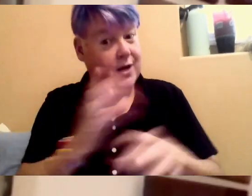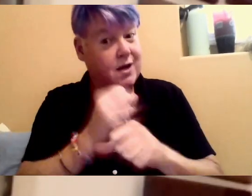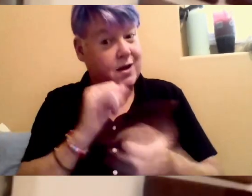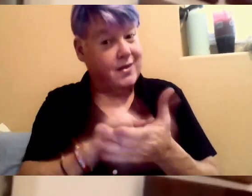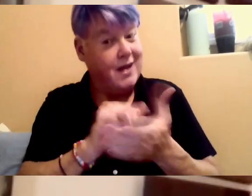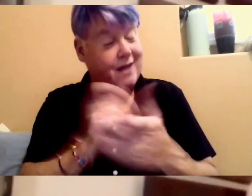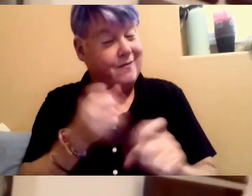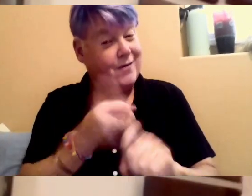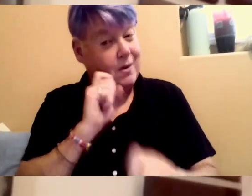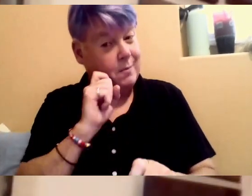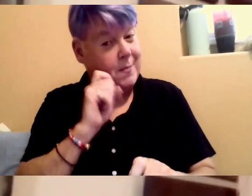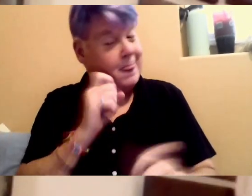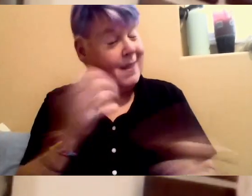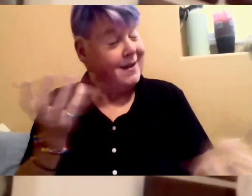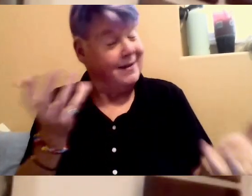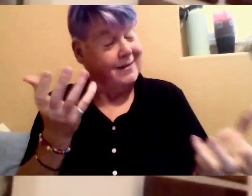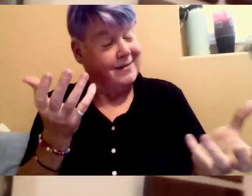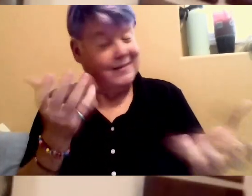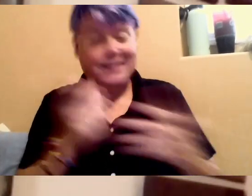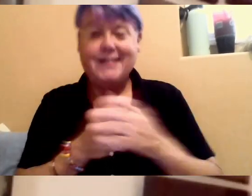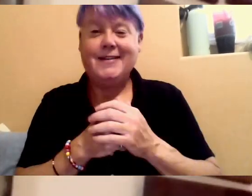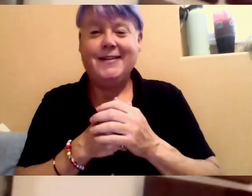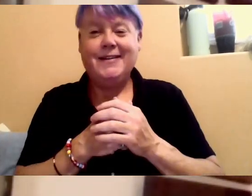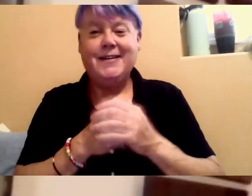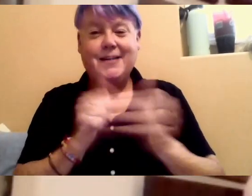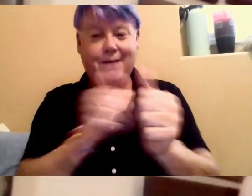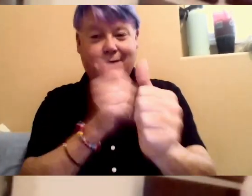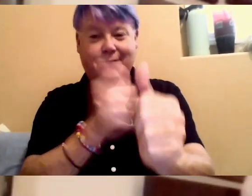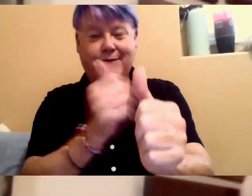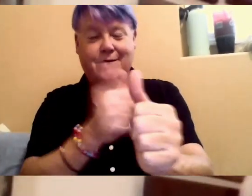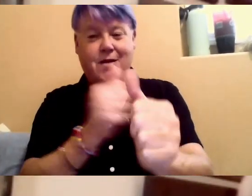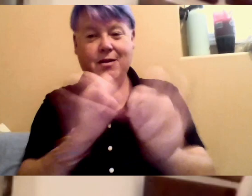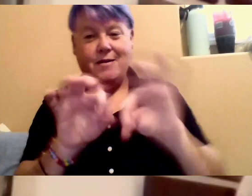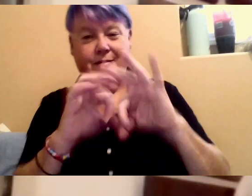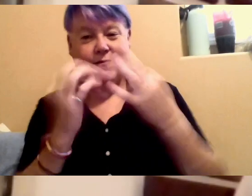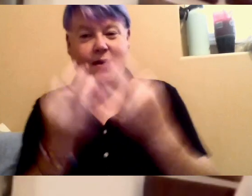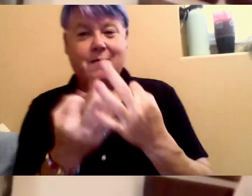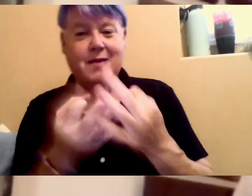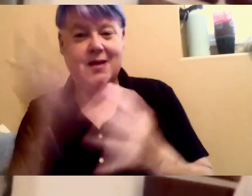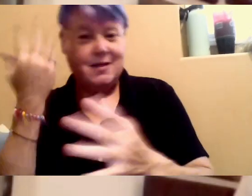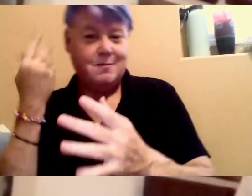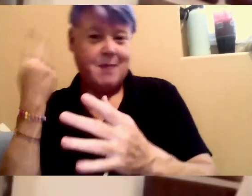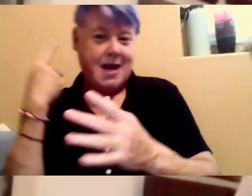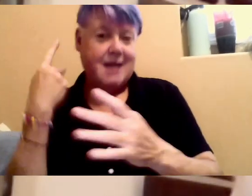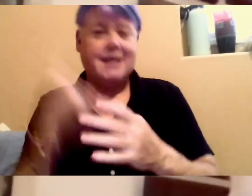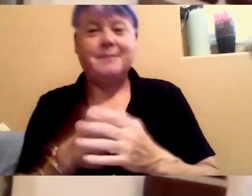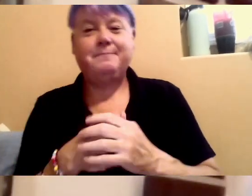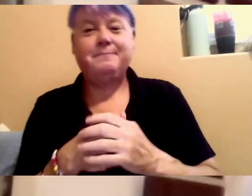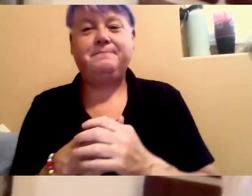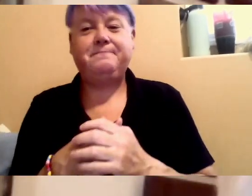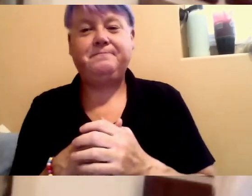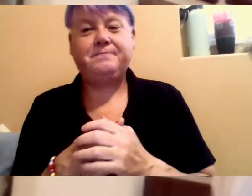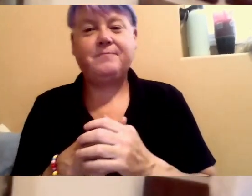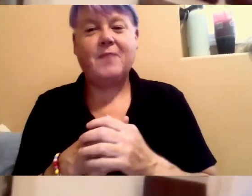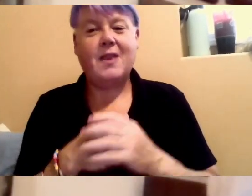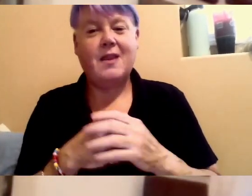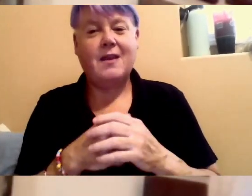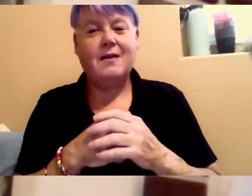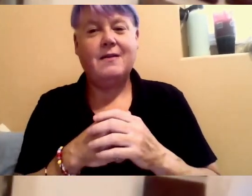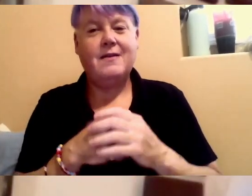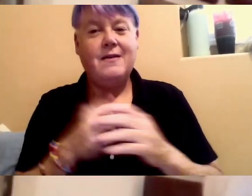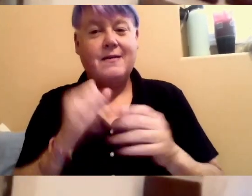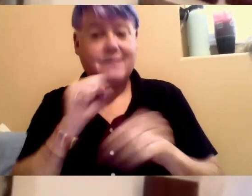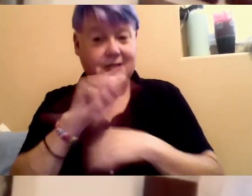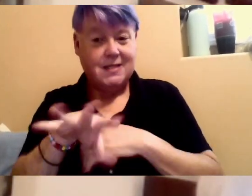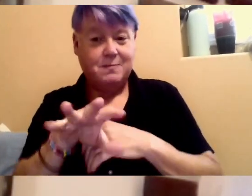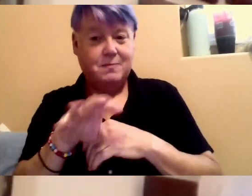particular. You follow the family links back, and also I have spent so much